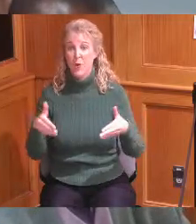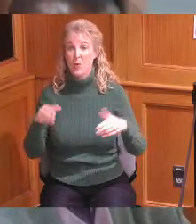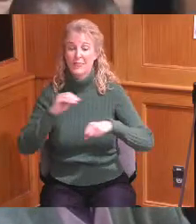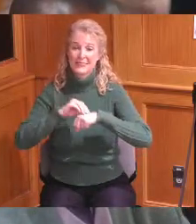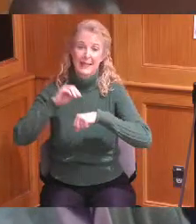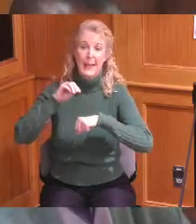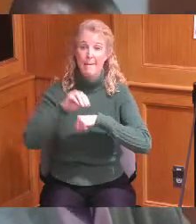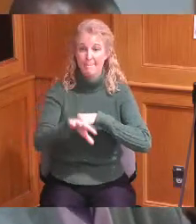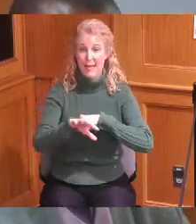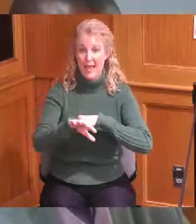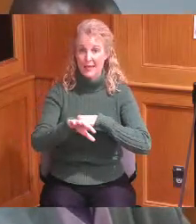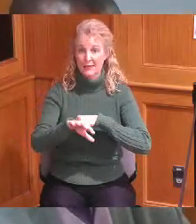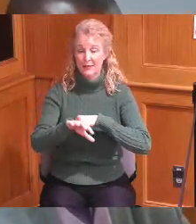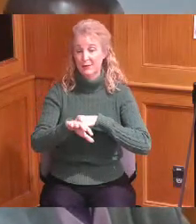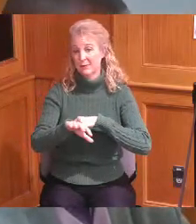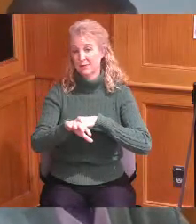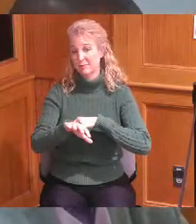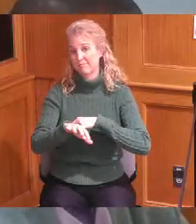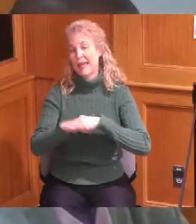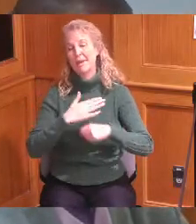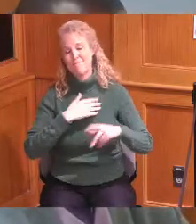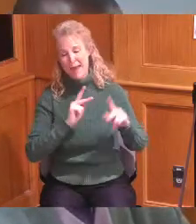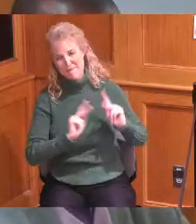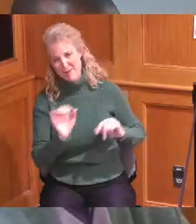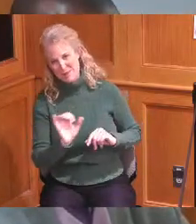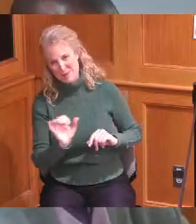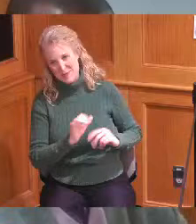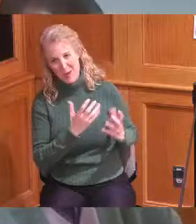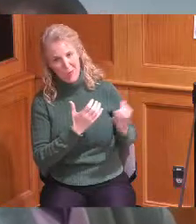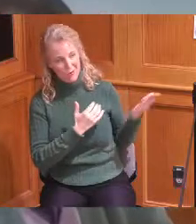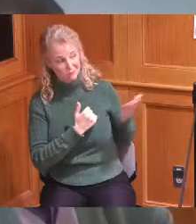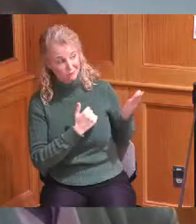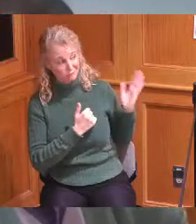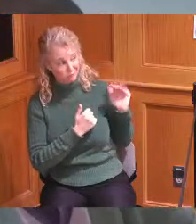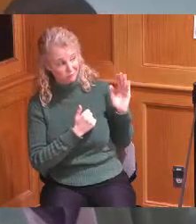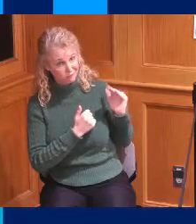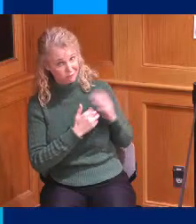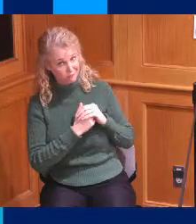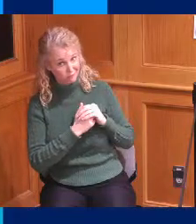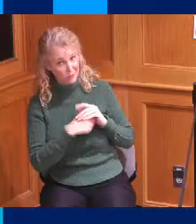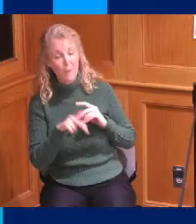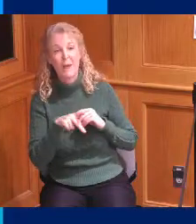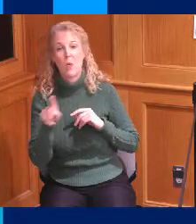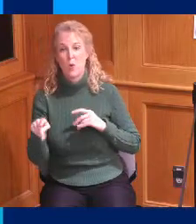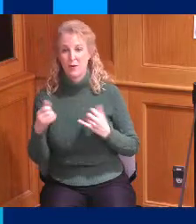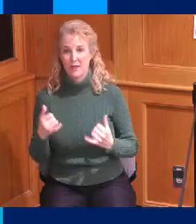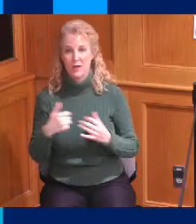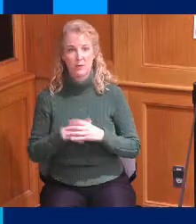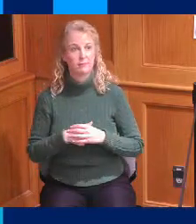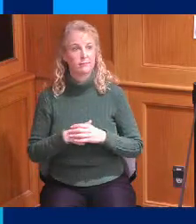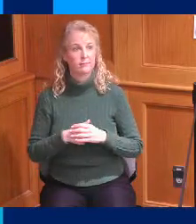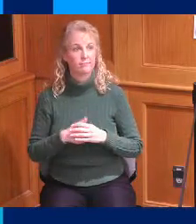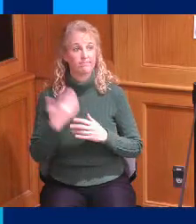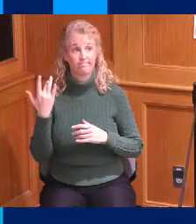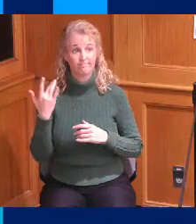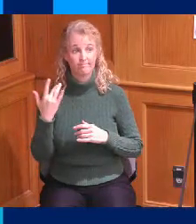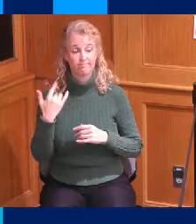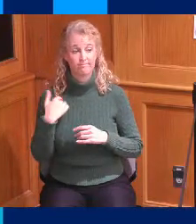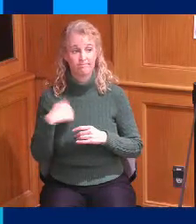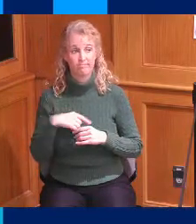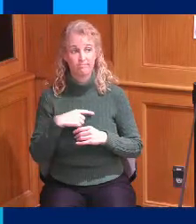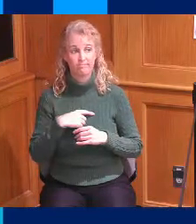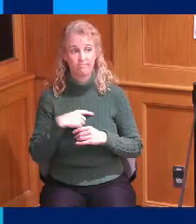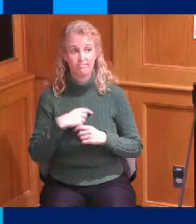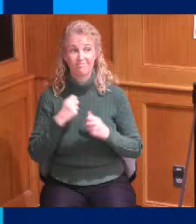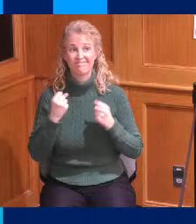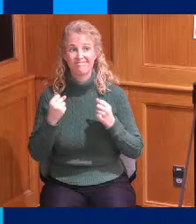impact and the people. So I'm going to bring up the PowerPoint, because I brought along some